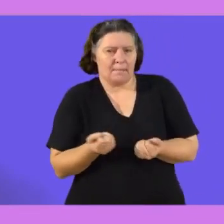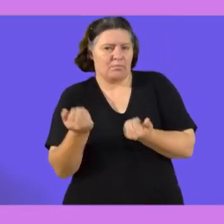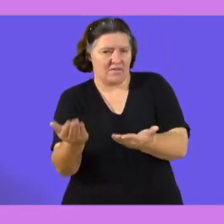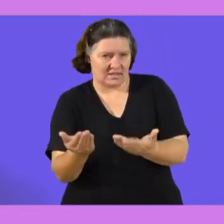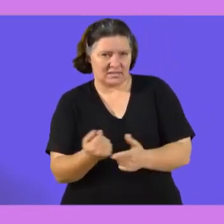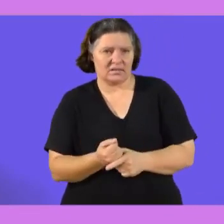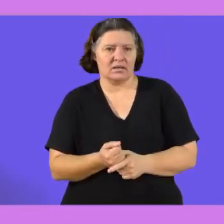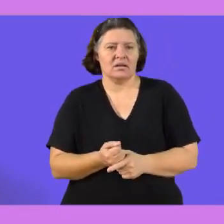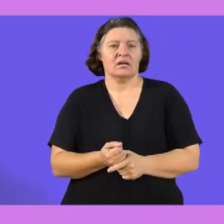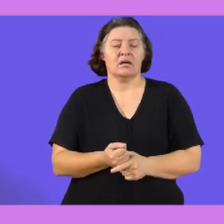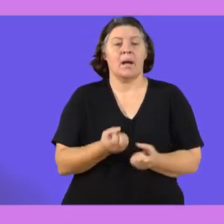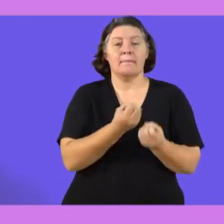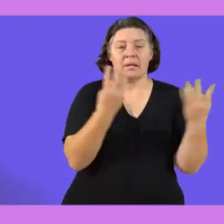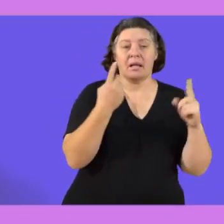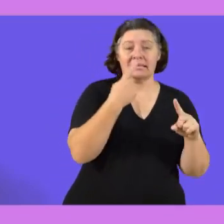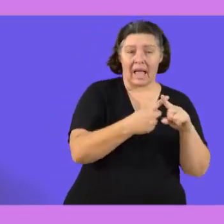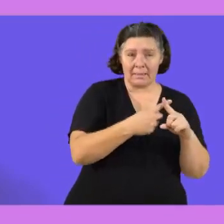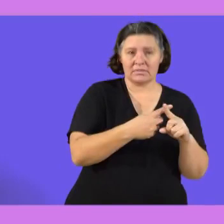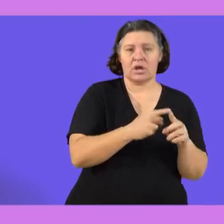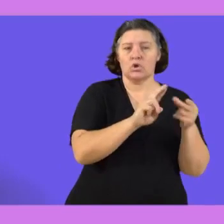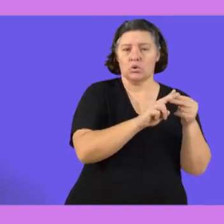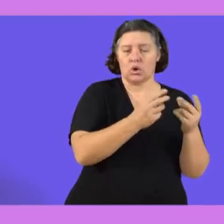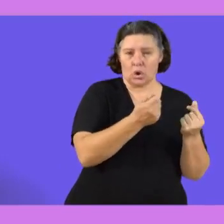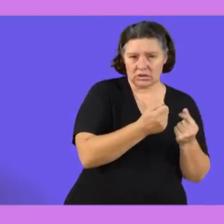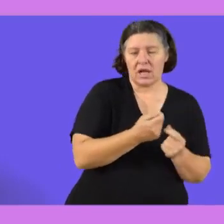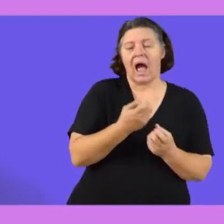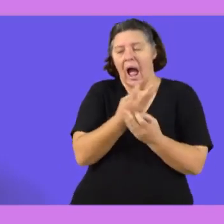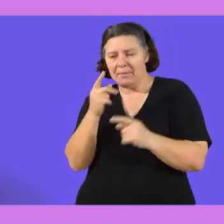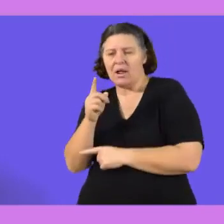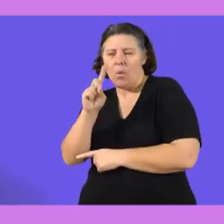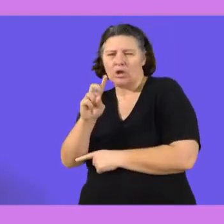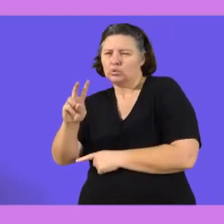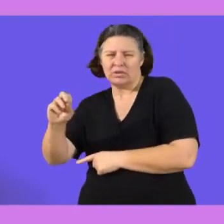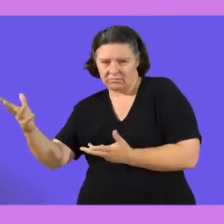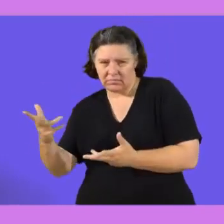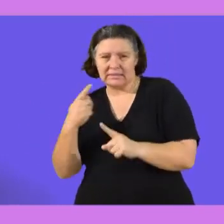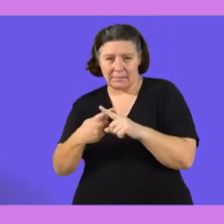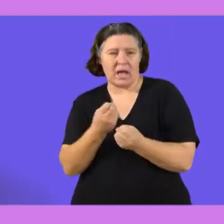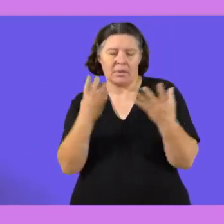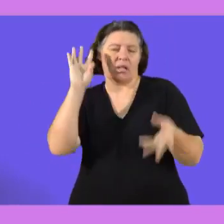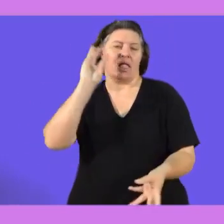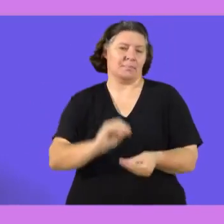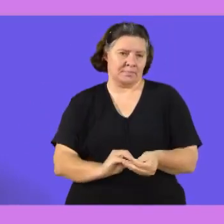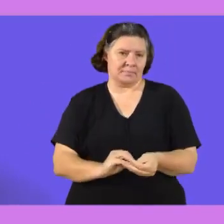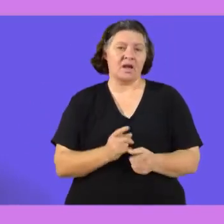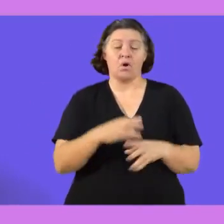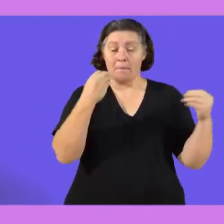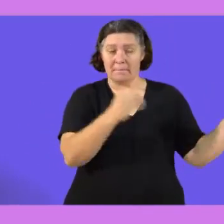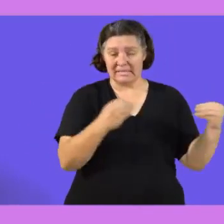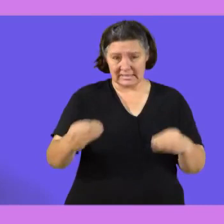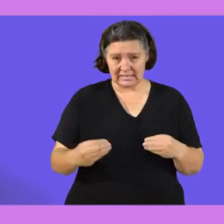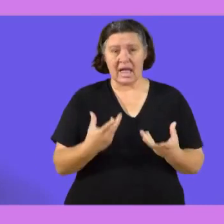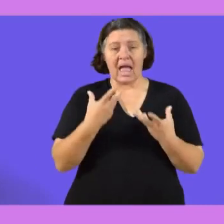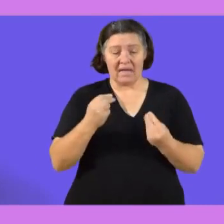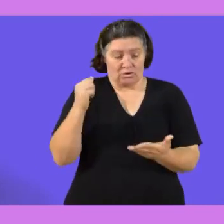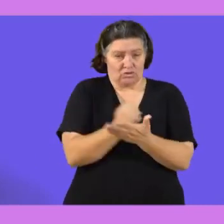were provided. Multiply the unit cost or quantity by the number of products you bought to get the total. And also important to know is, in